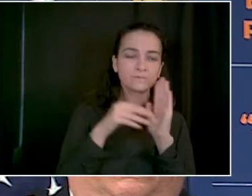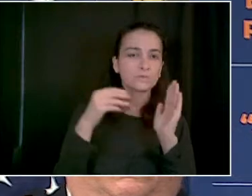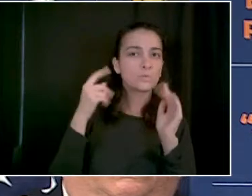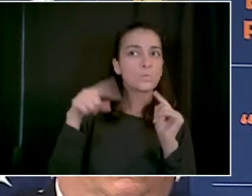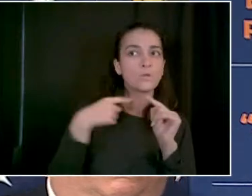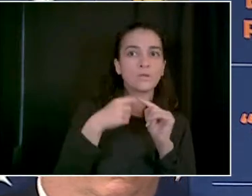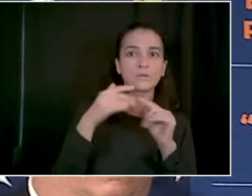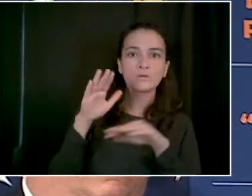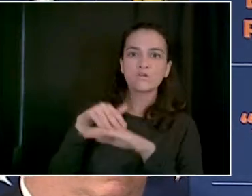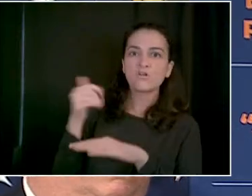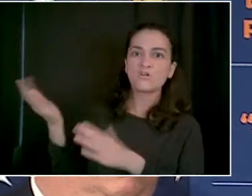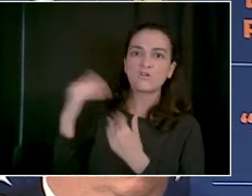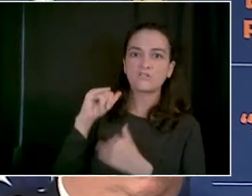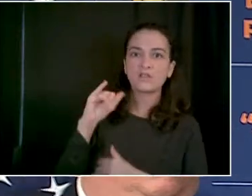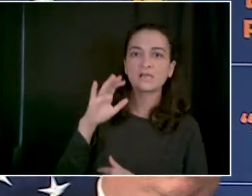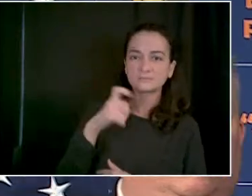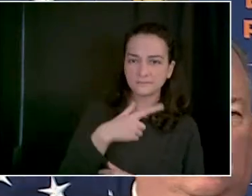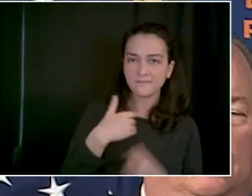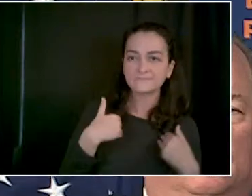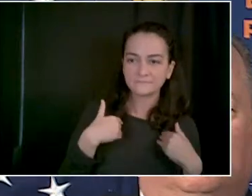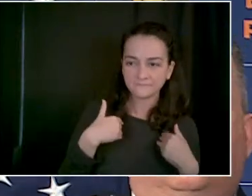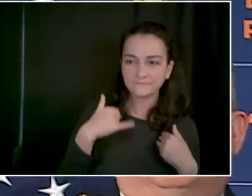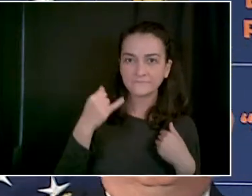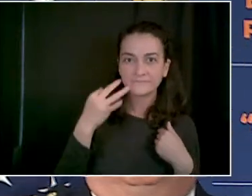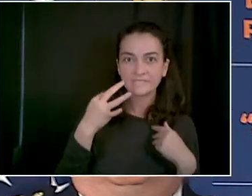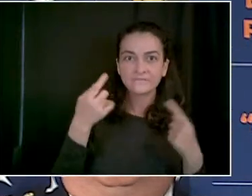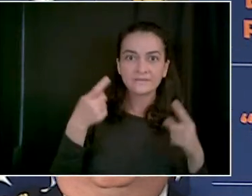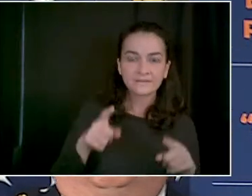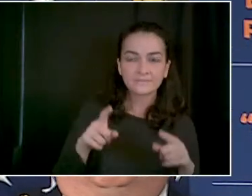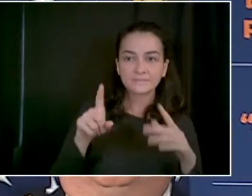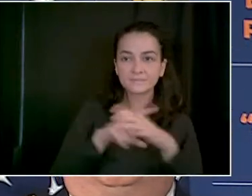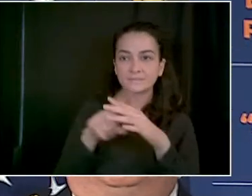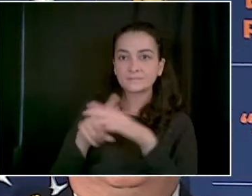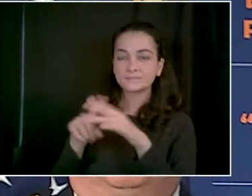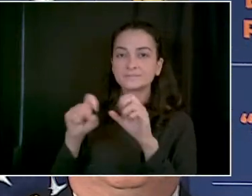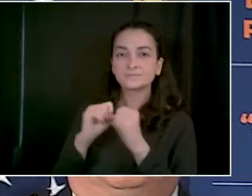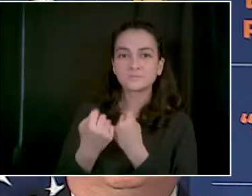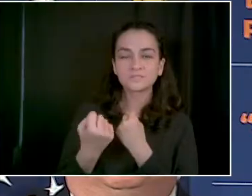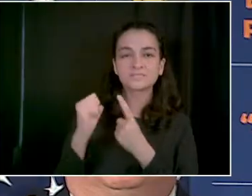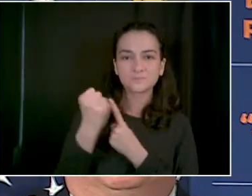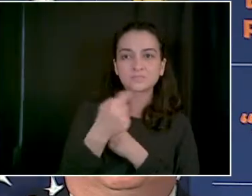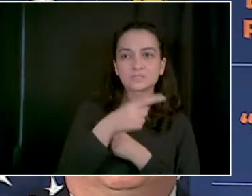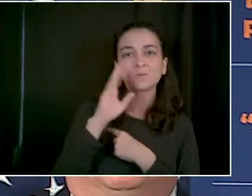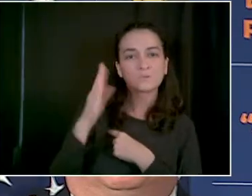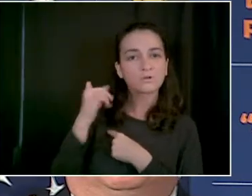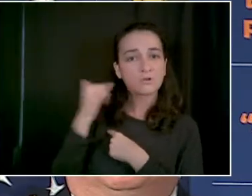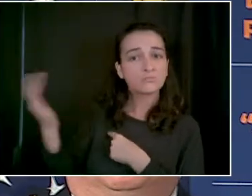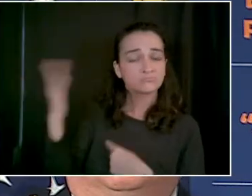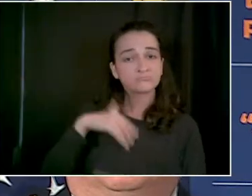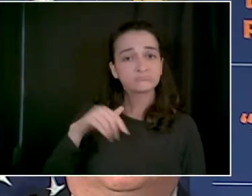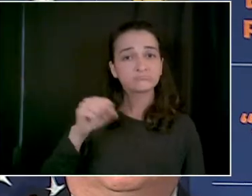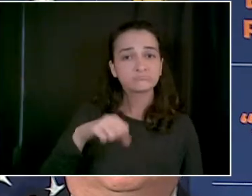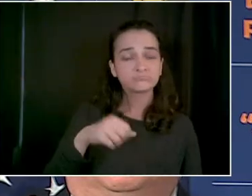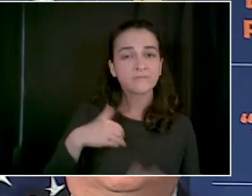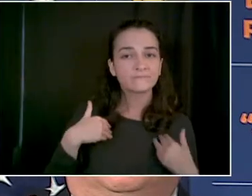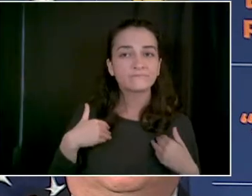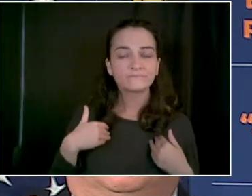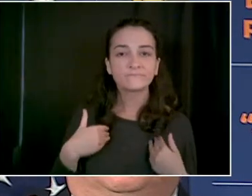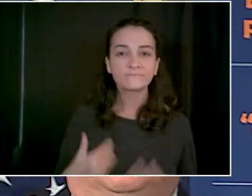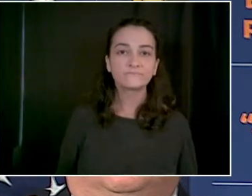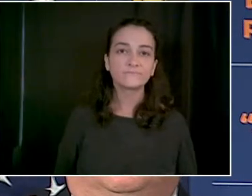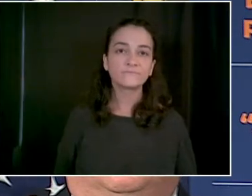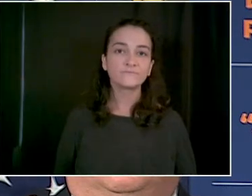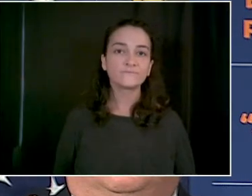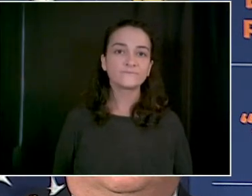But regardless of the scenario, one of the first things on the list is to call the legal bureau so that they're not